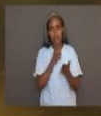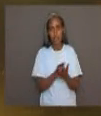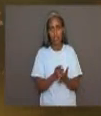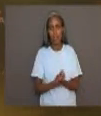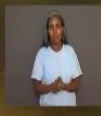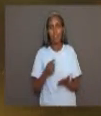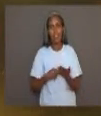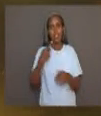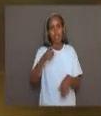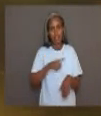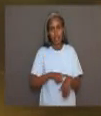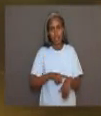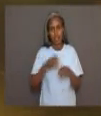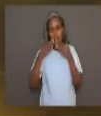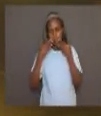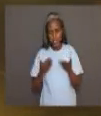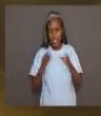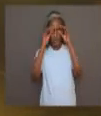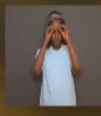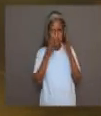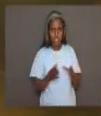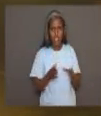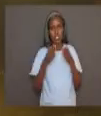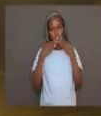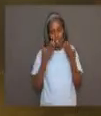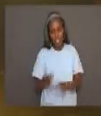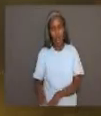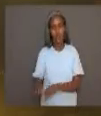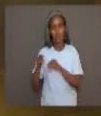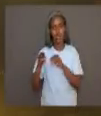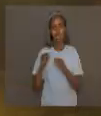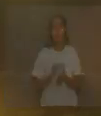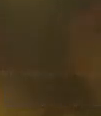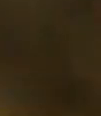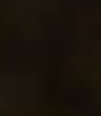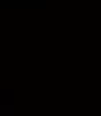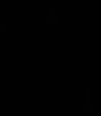Until next time, thank you, teacher. Thank you, students.